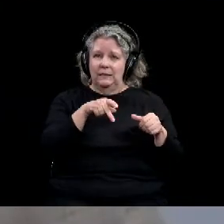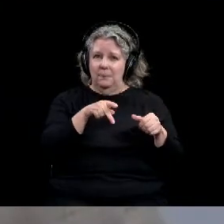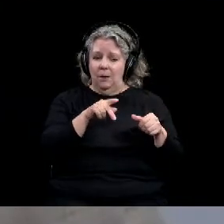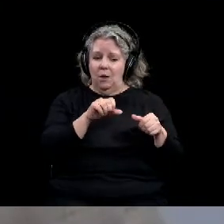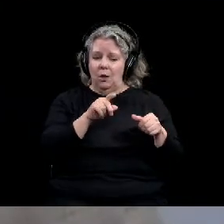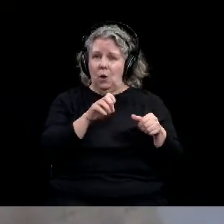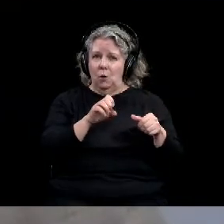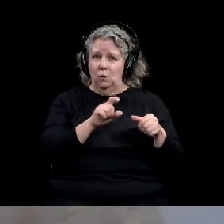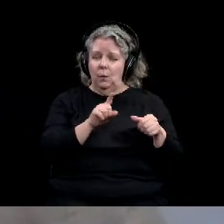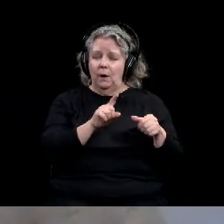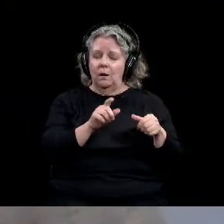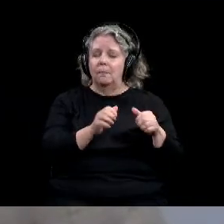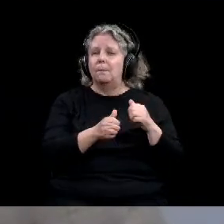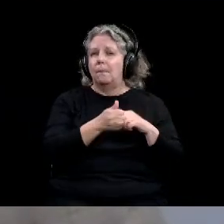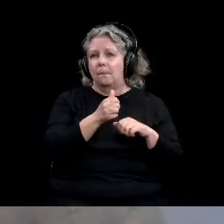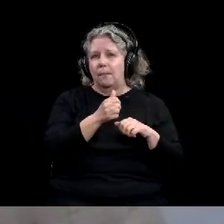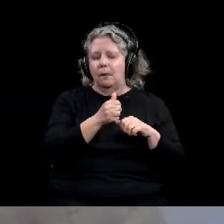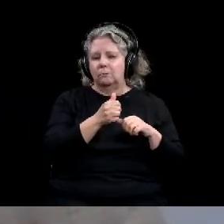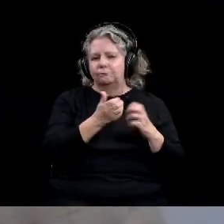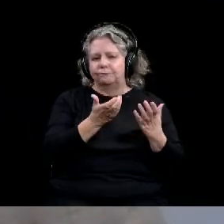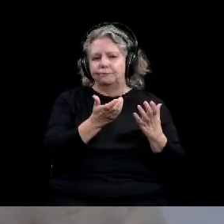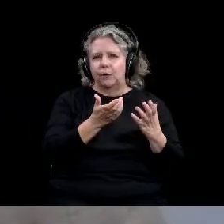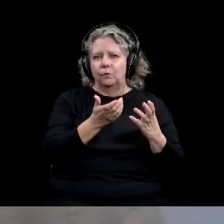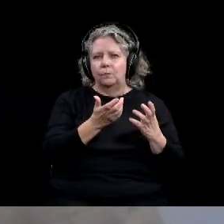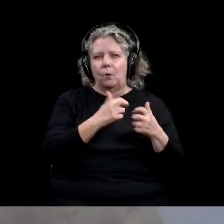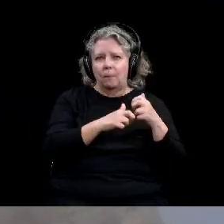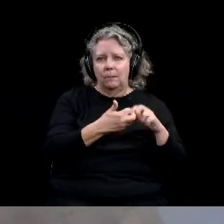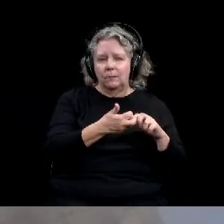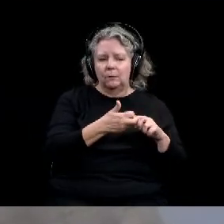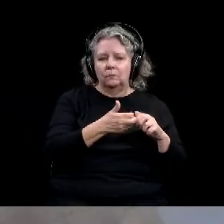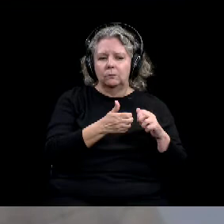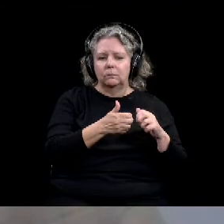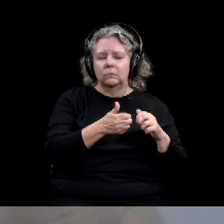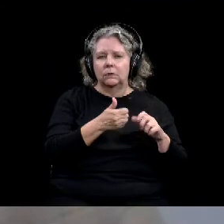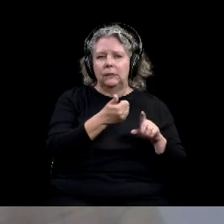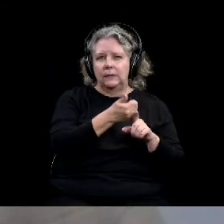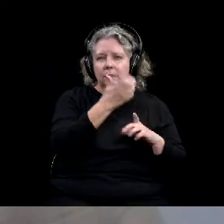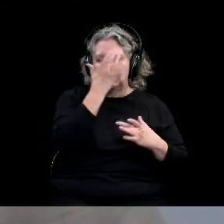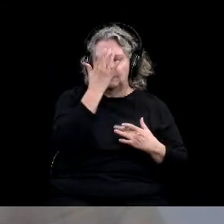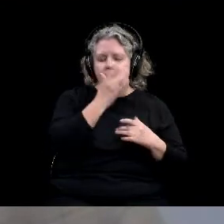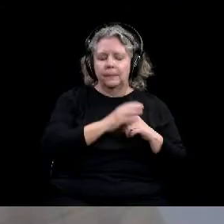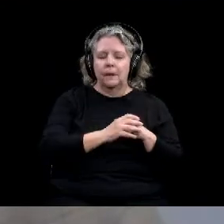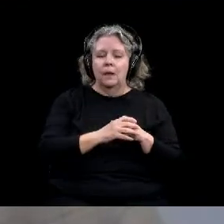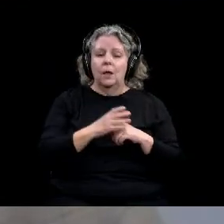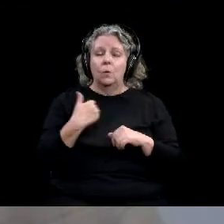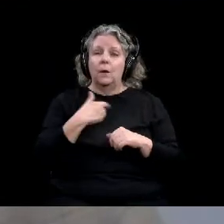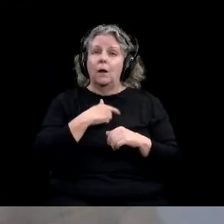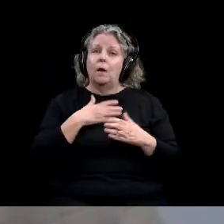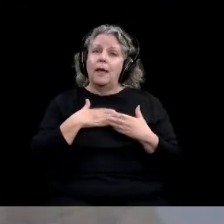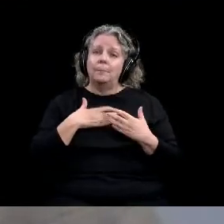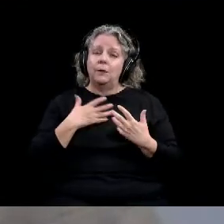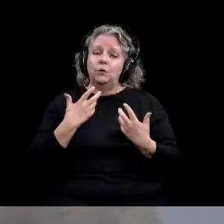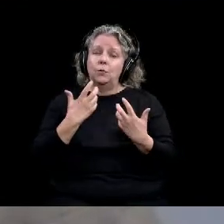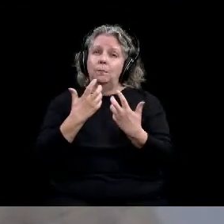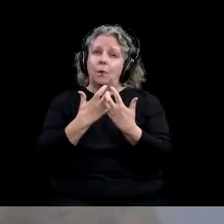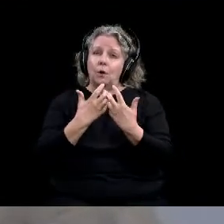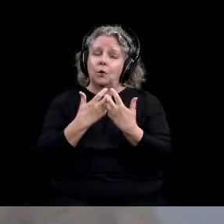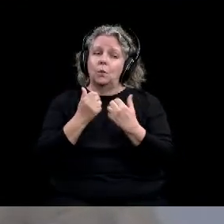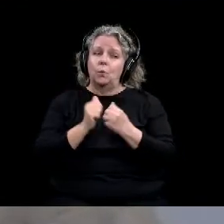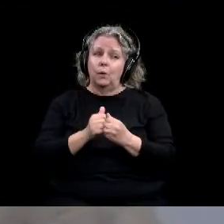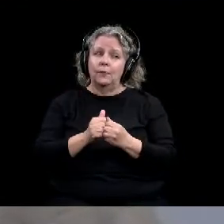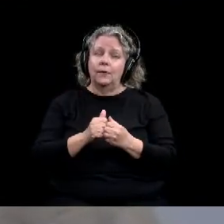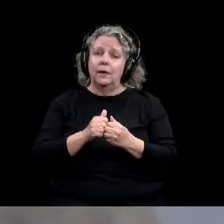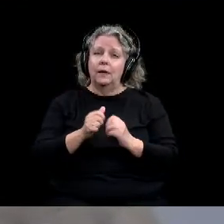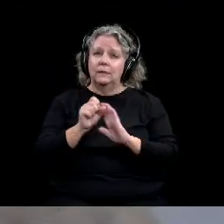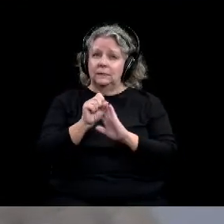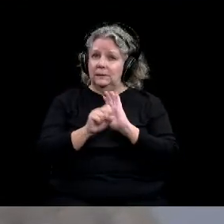at the clinics. We are glad to partner with the state on these efforts and provide this much needed